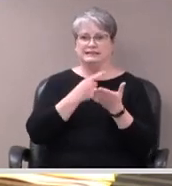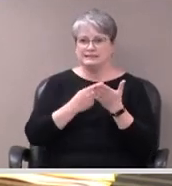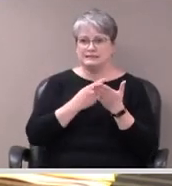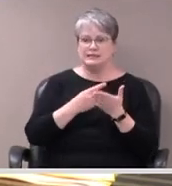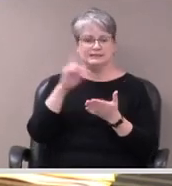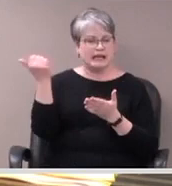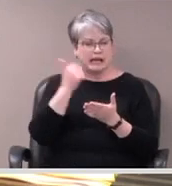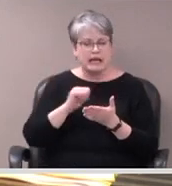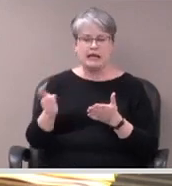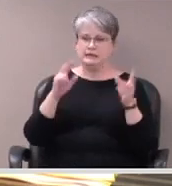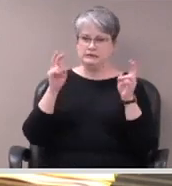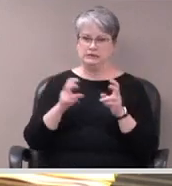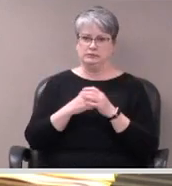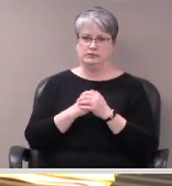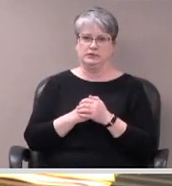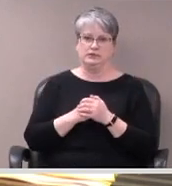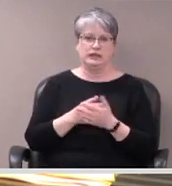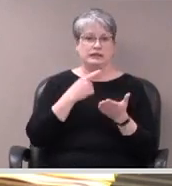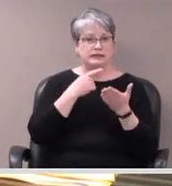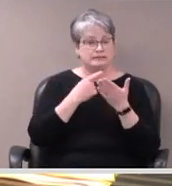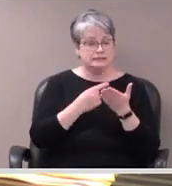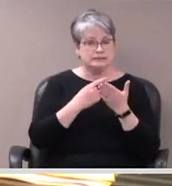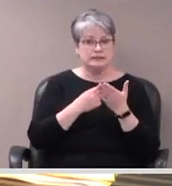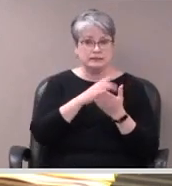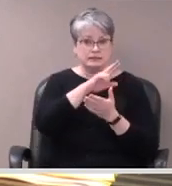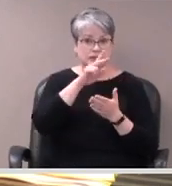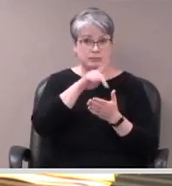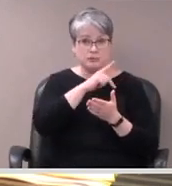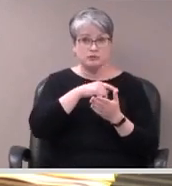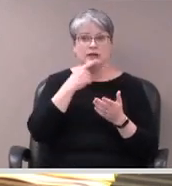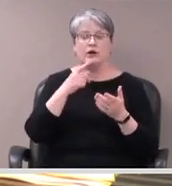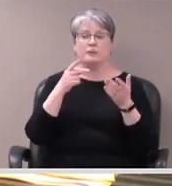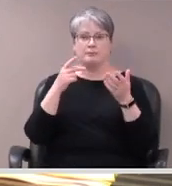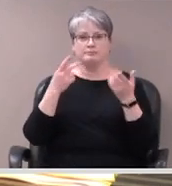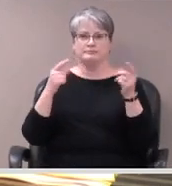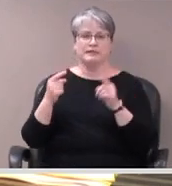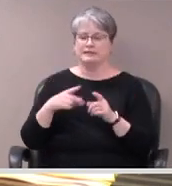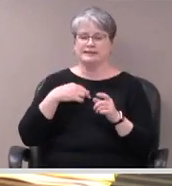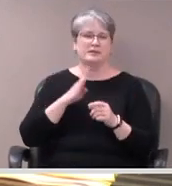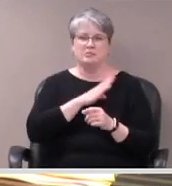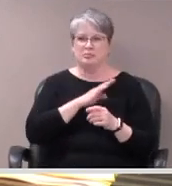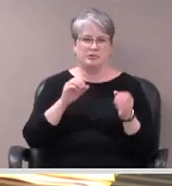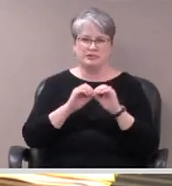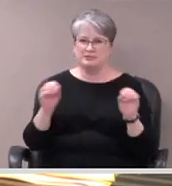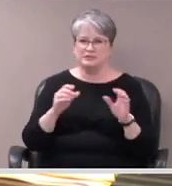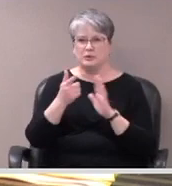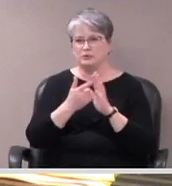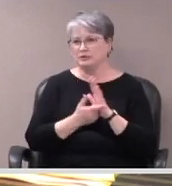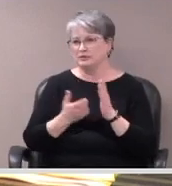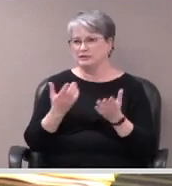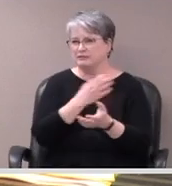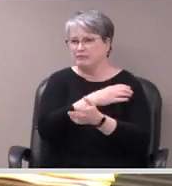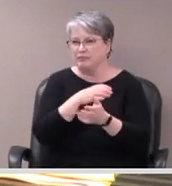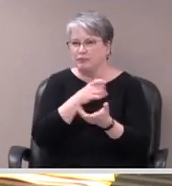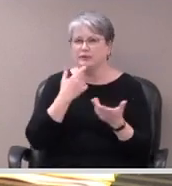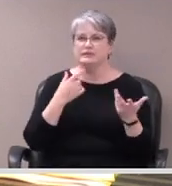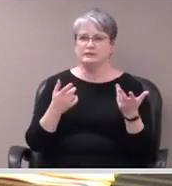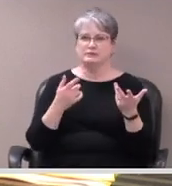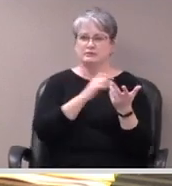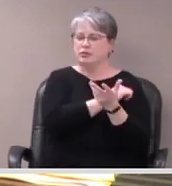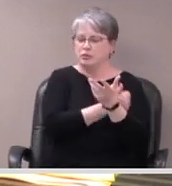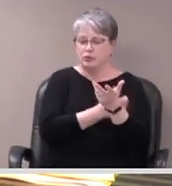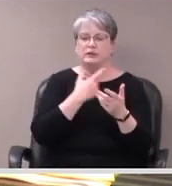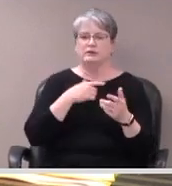subject. Discussion of personnel matters is not permitted, as the board has no legal authority regarding such matters, and